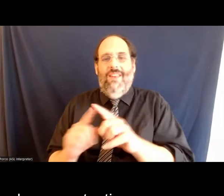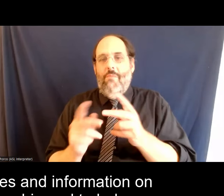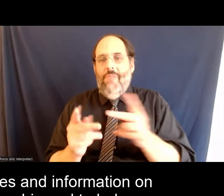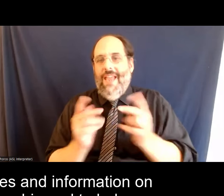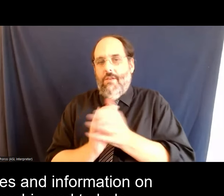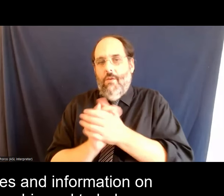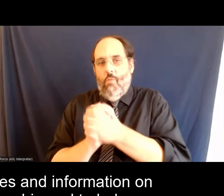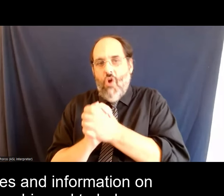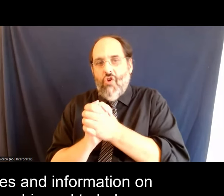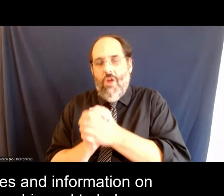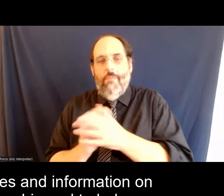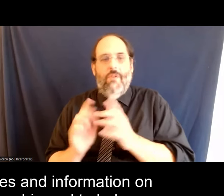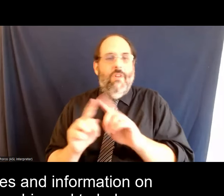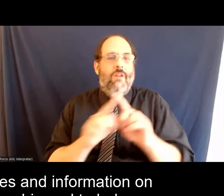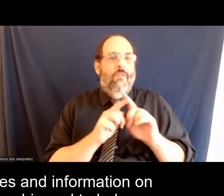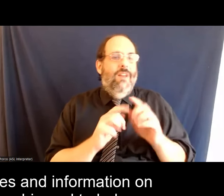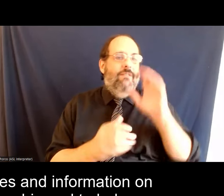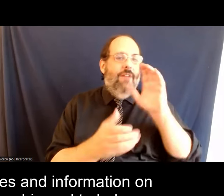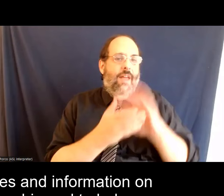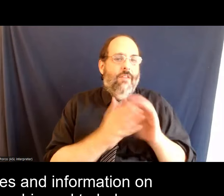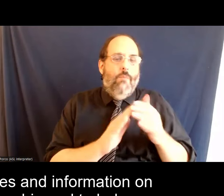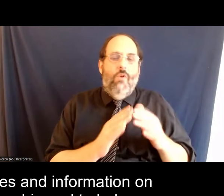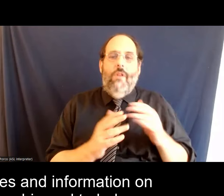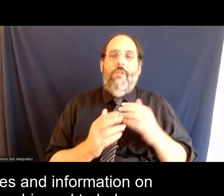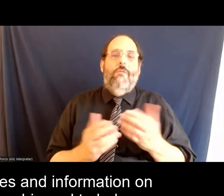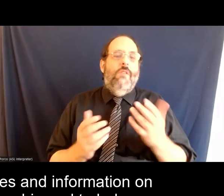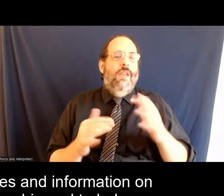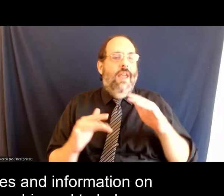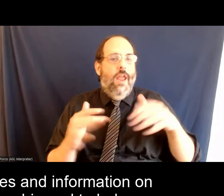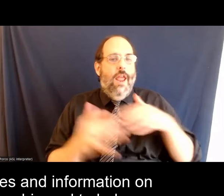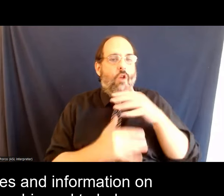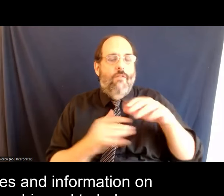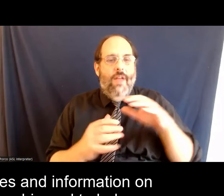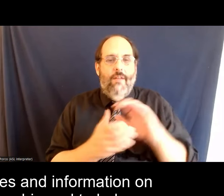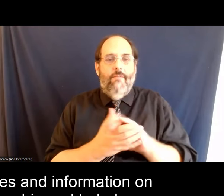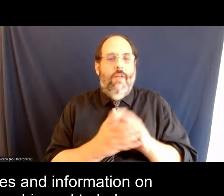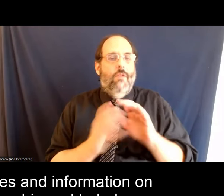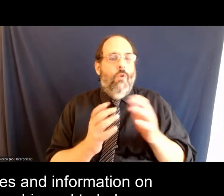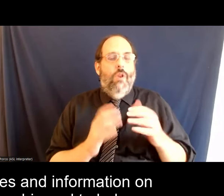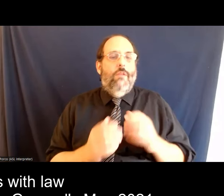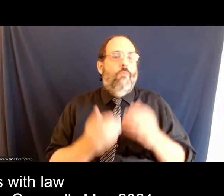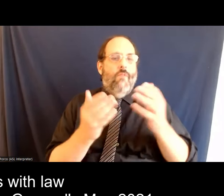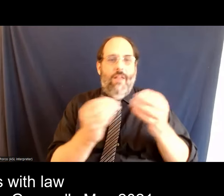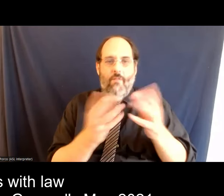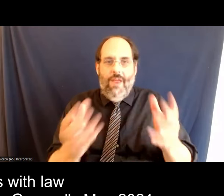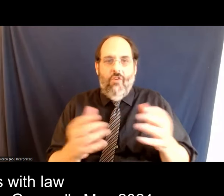provide interfaith communities with resources and information on securing their places of worship and